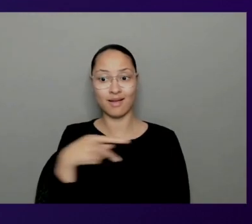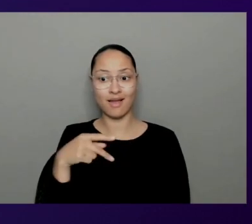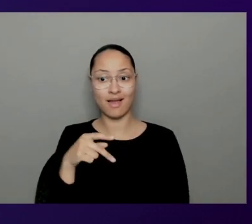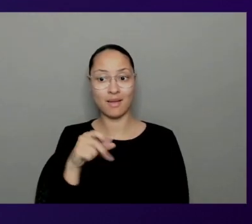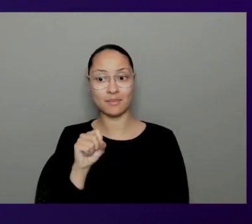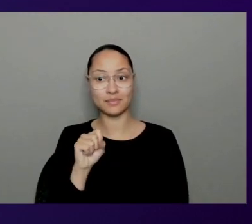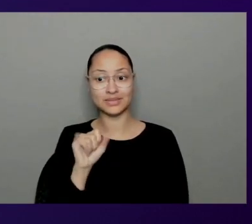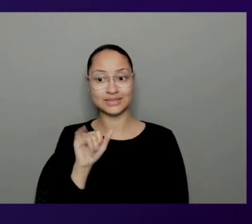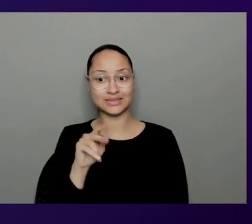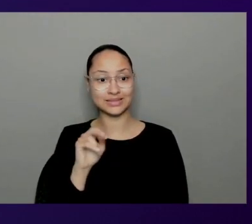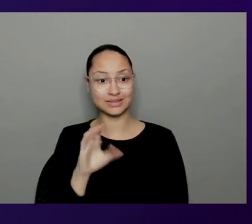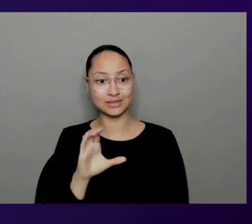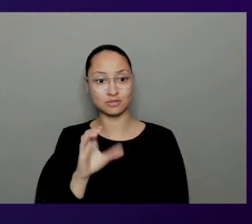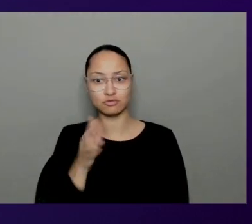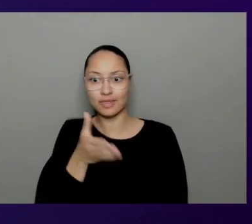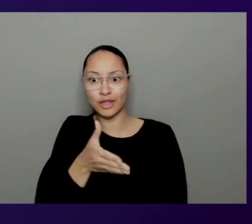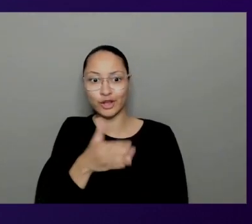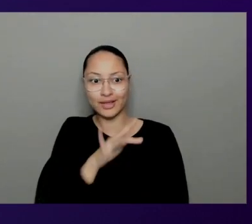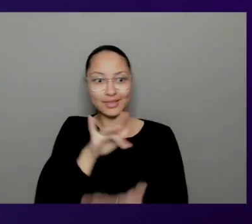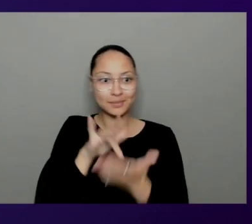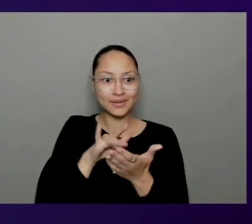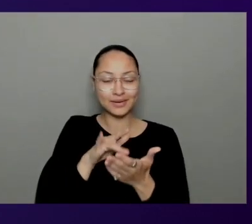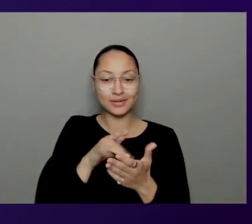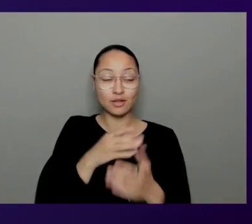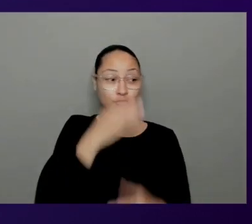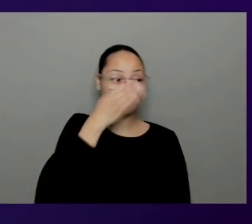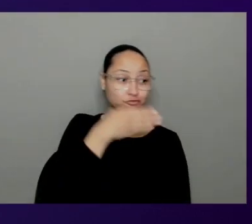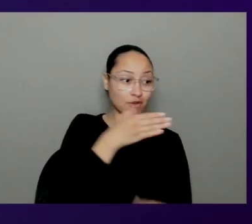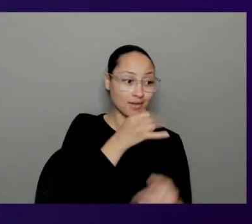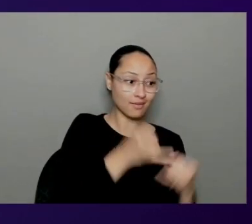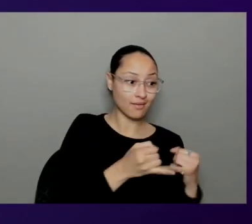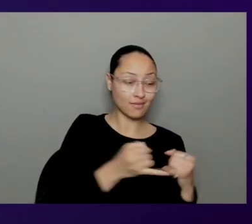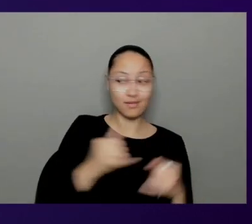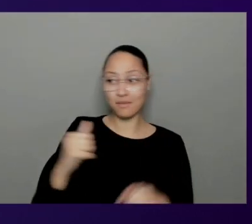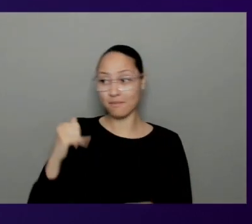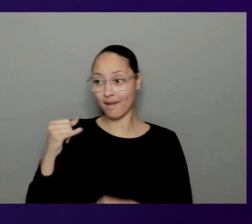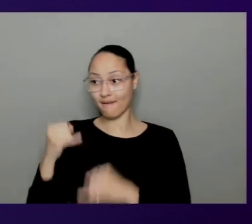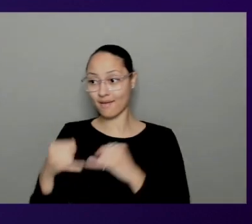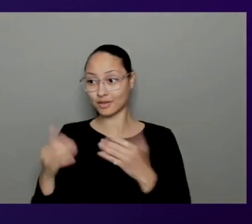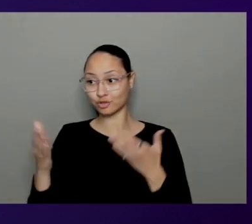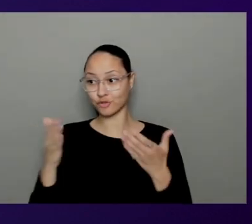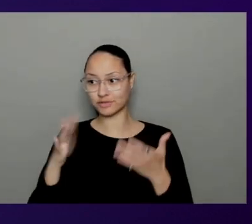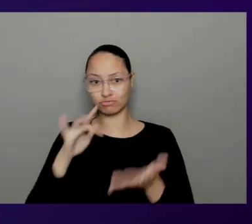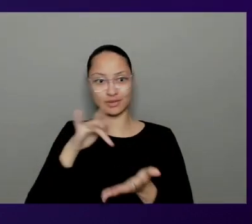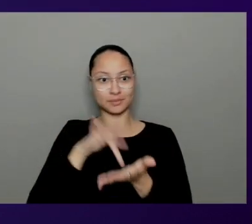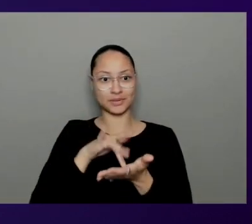our front end and our back end services. We'll come back to this slide in just a moment. Okay.